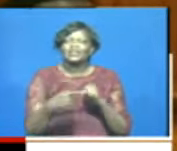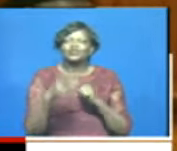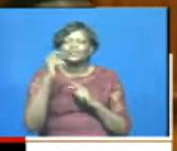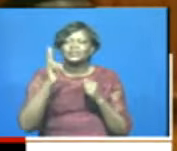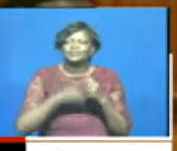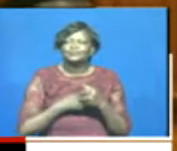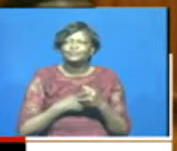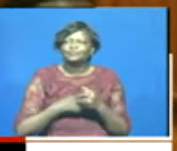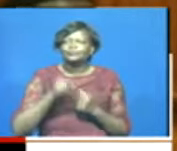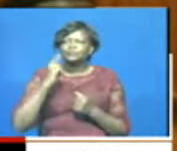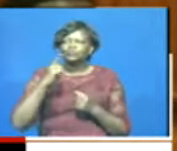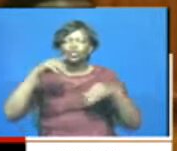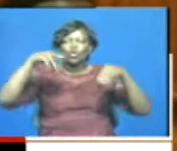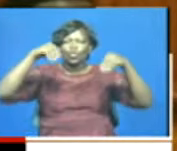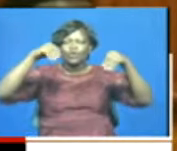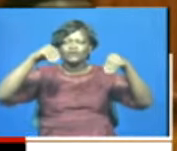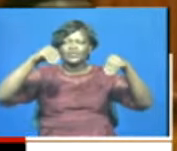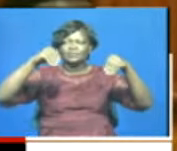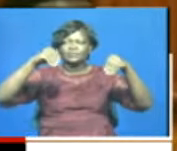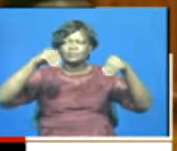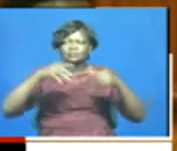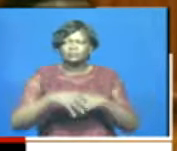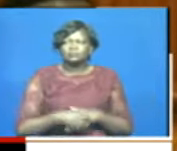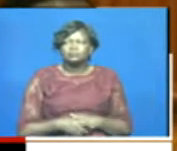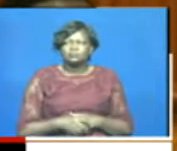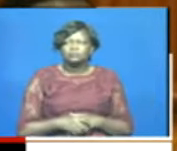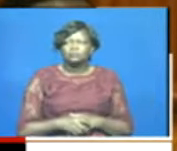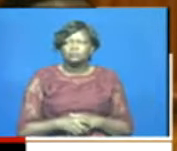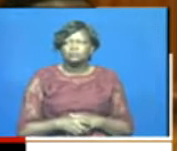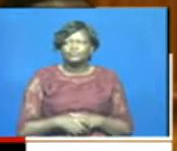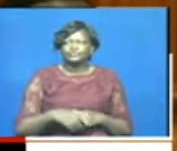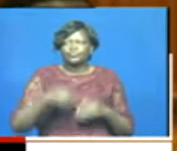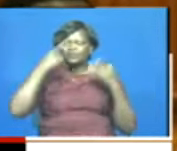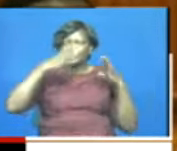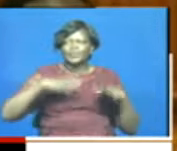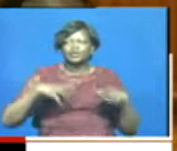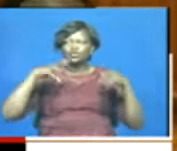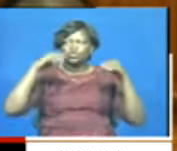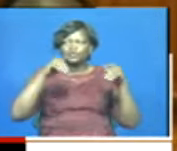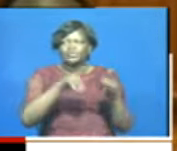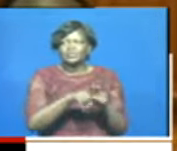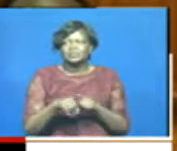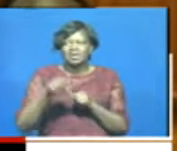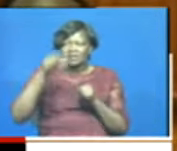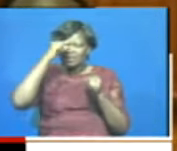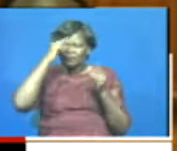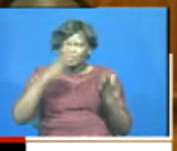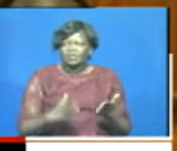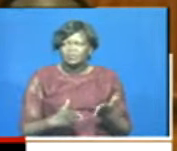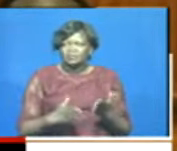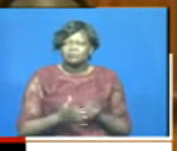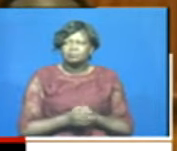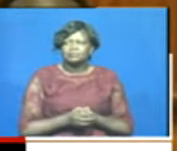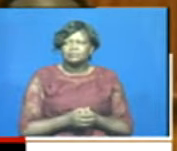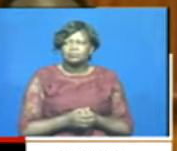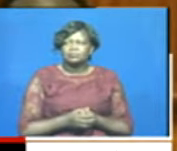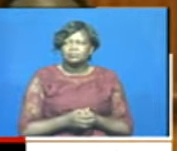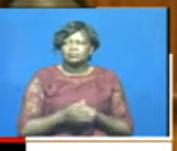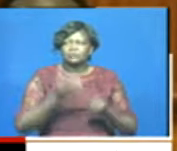only qualification for a person qualified as a governor in this respect is a